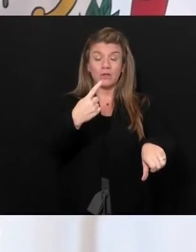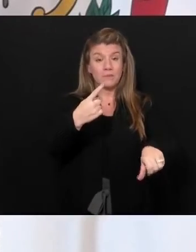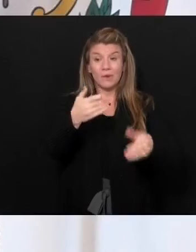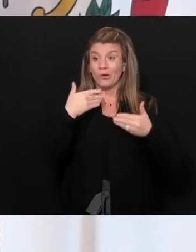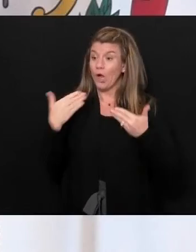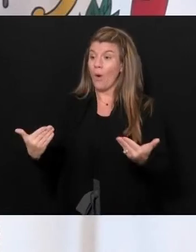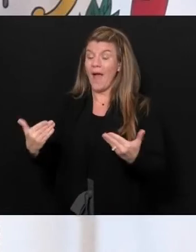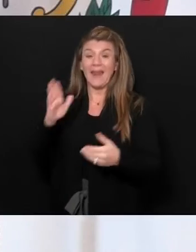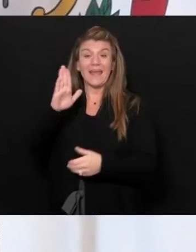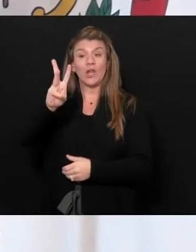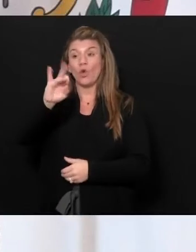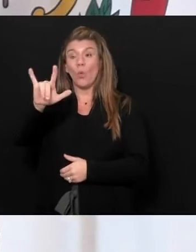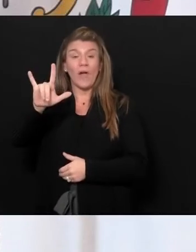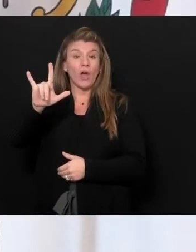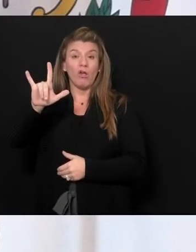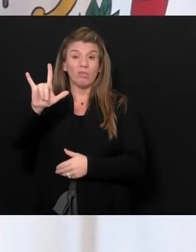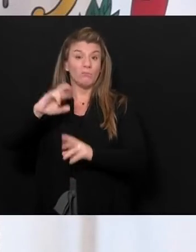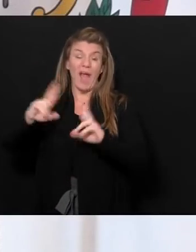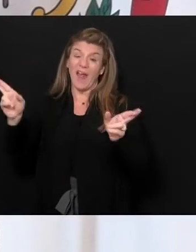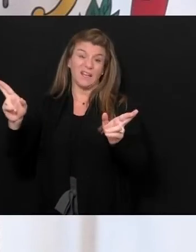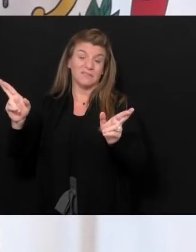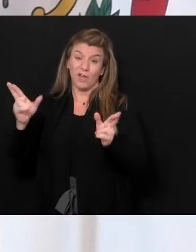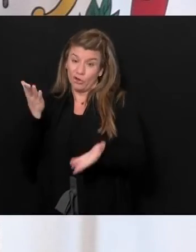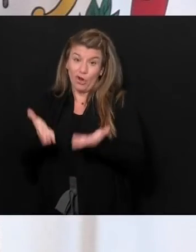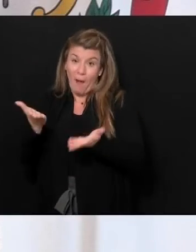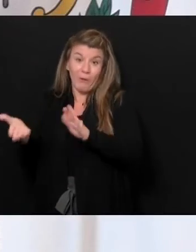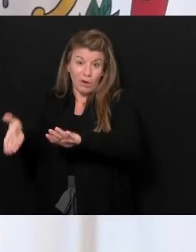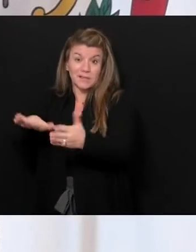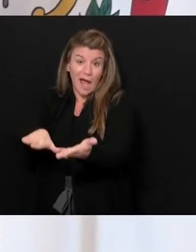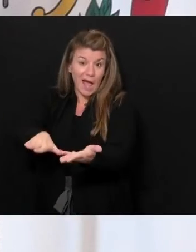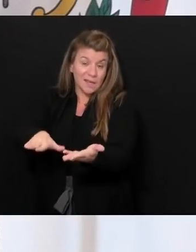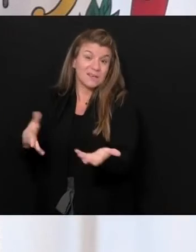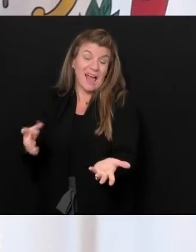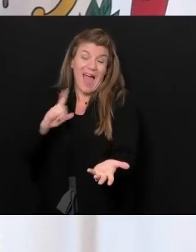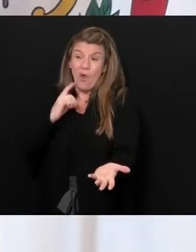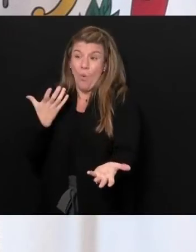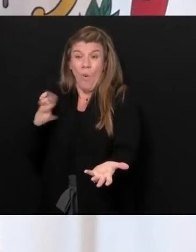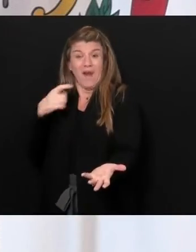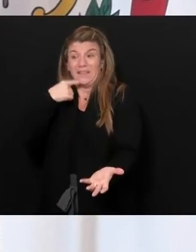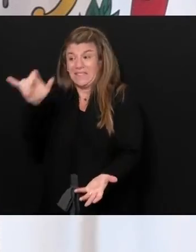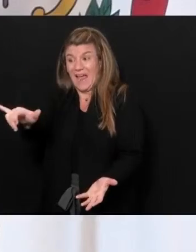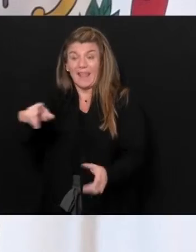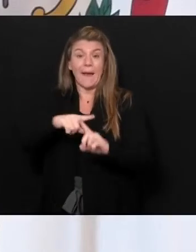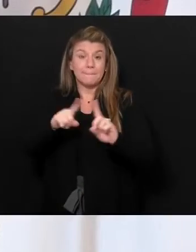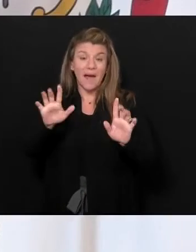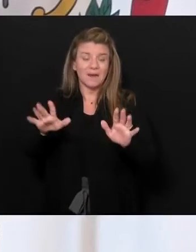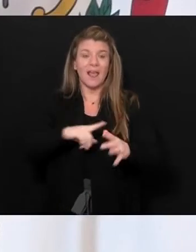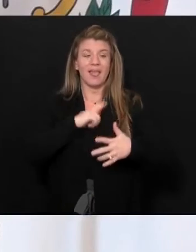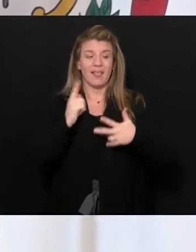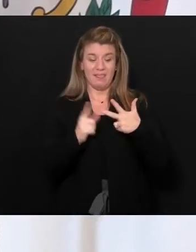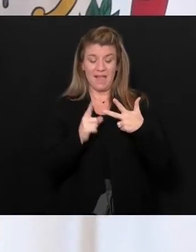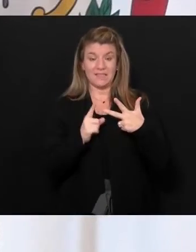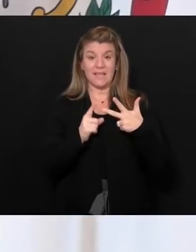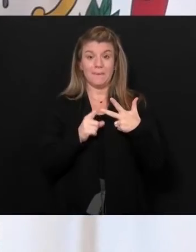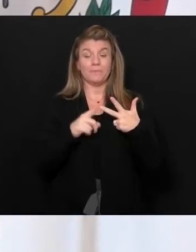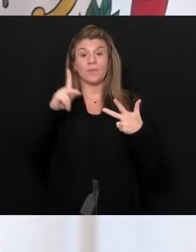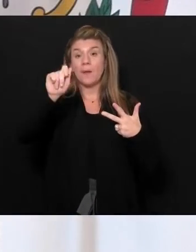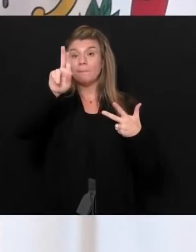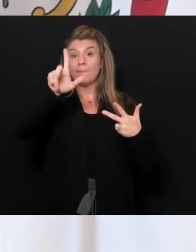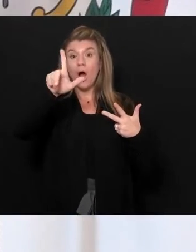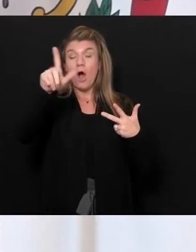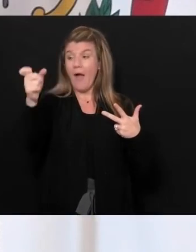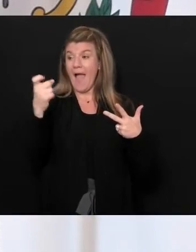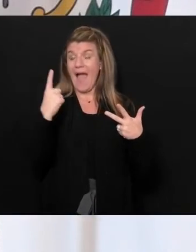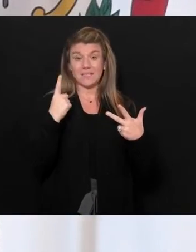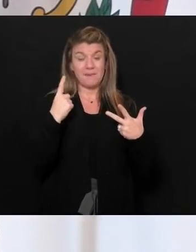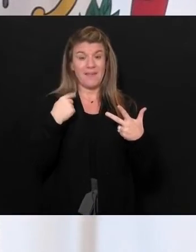we're going to lose a bunch of you. And the last thing is this. And Paul brought up a question about this and everything,